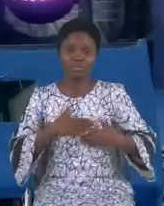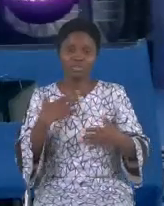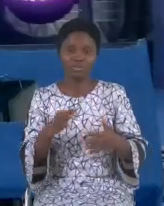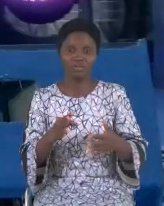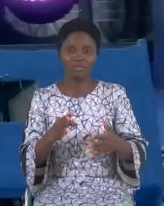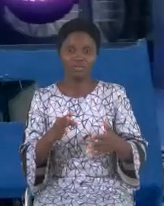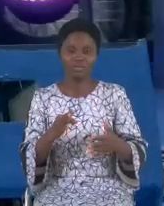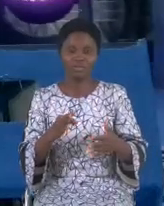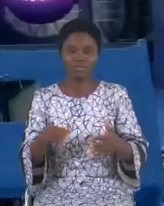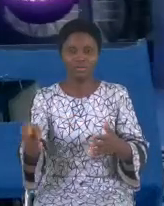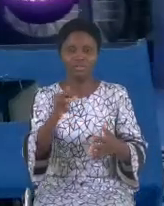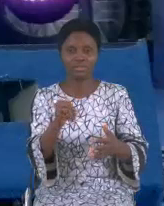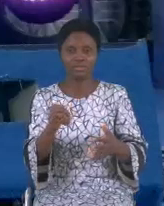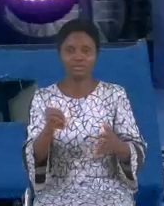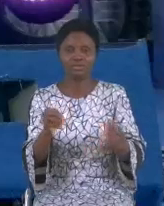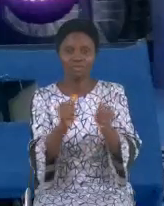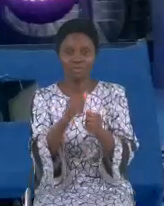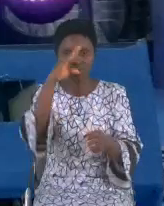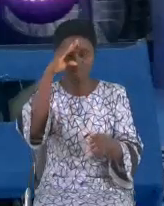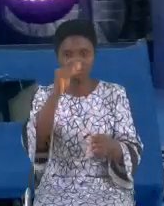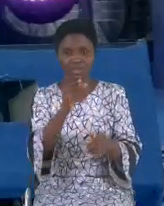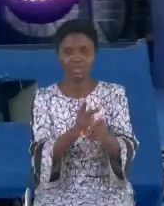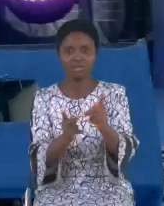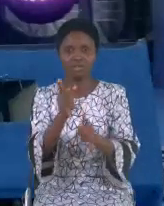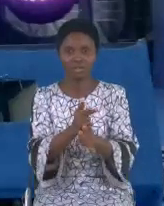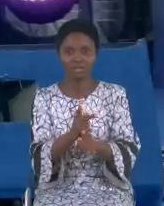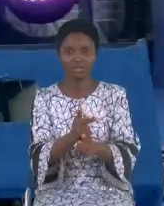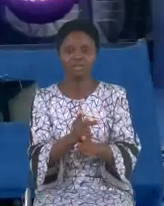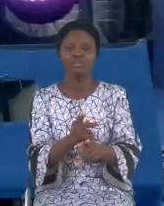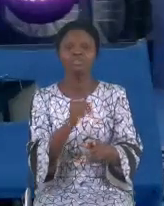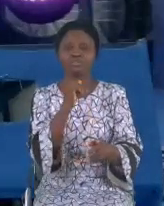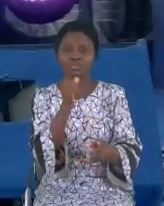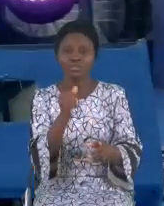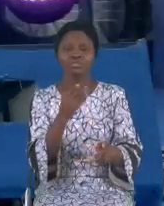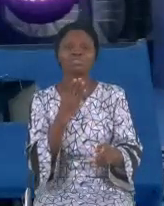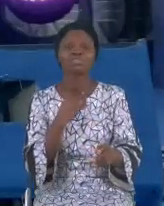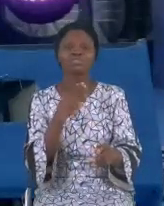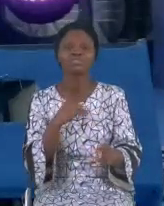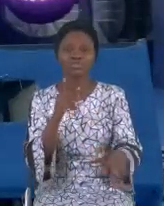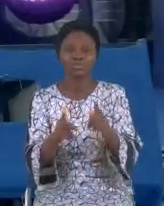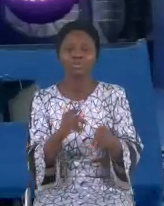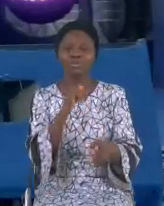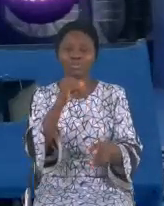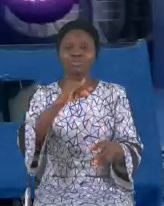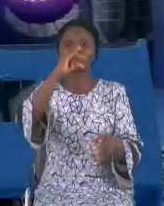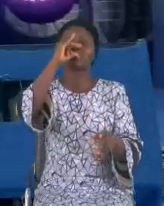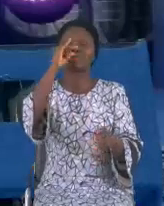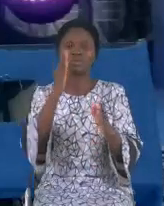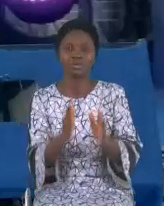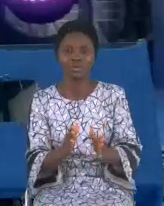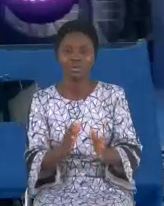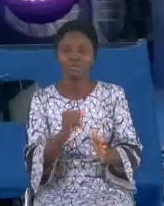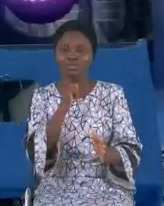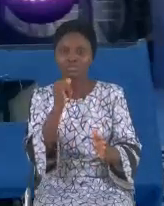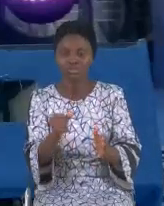says, nor thieves, nor covetous, nor drunkards, nor revilers, nor extortioners